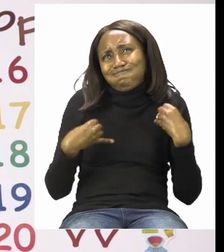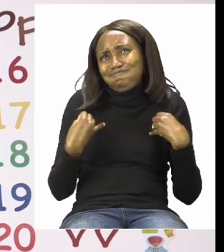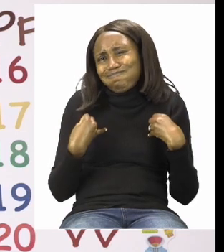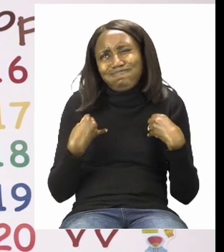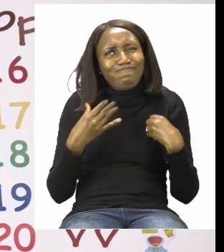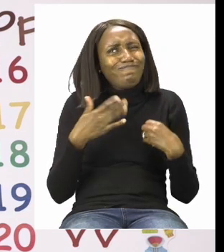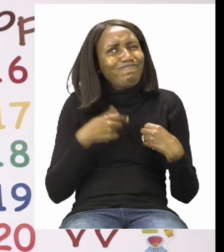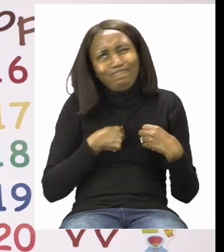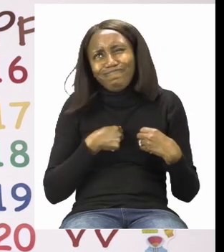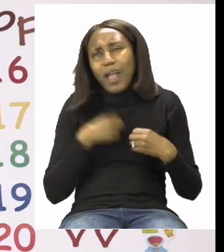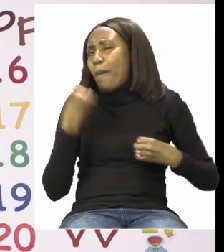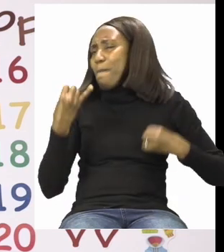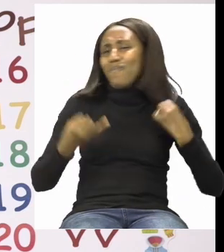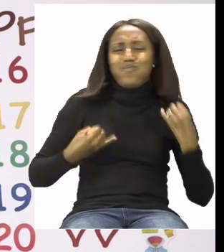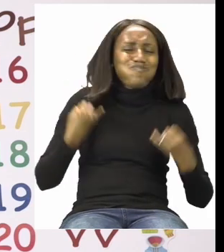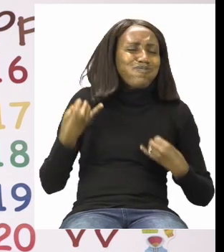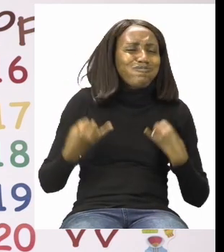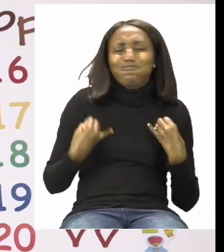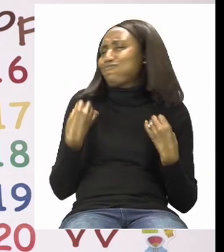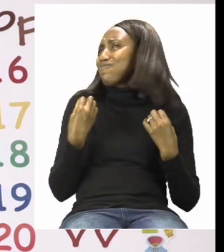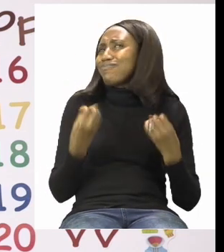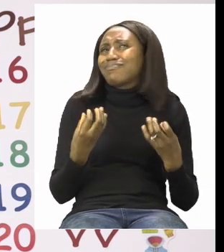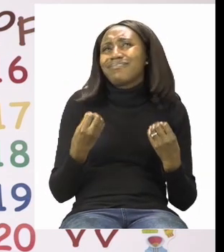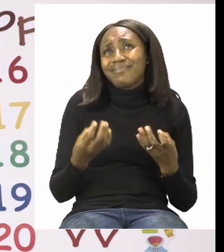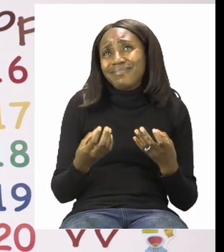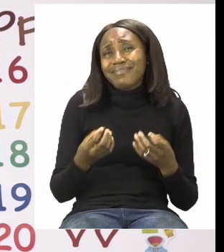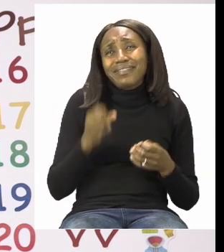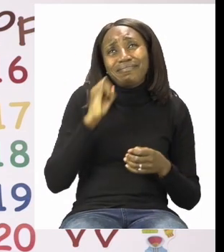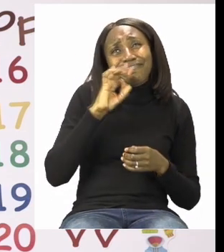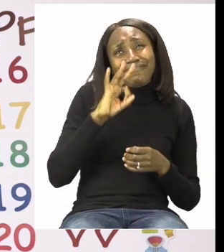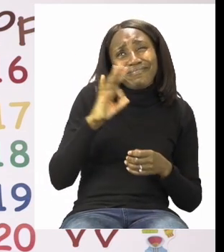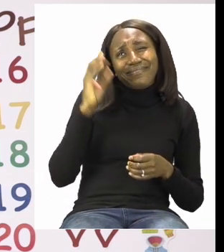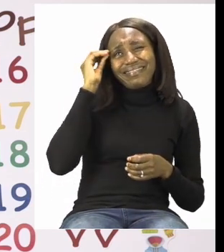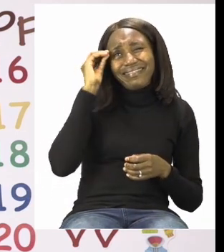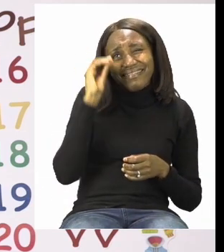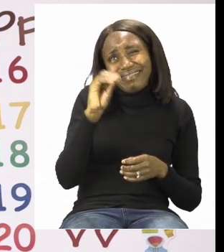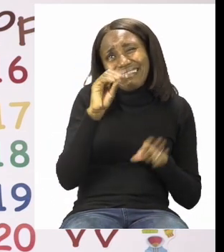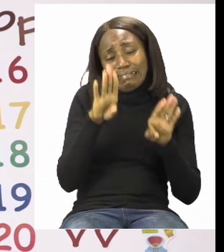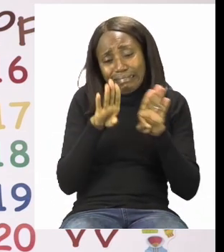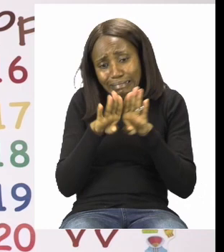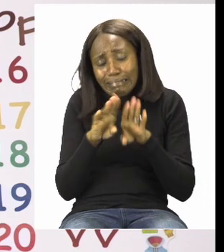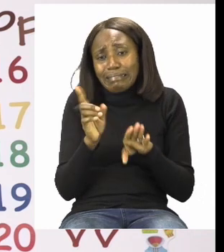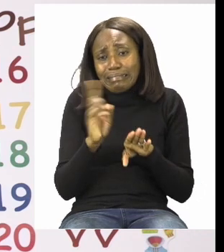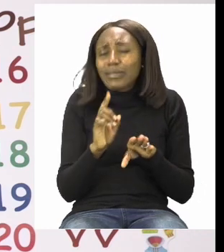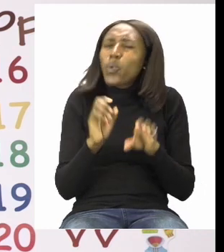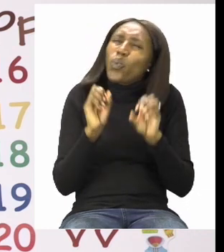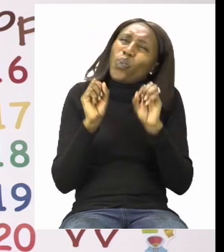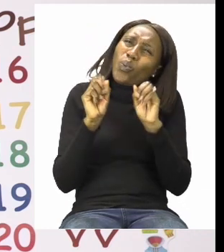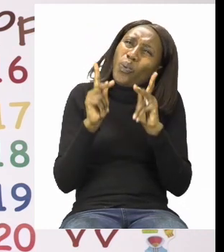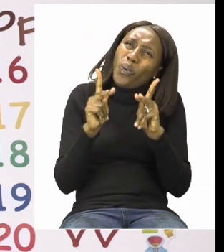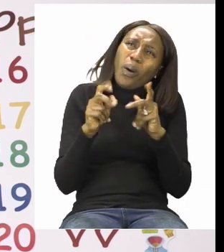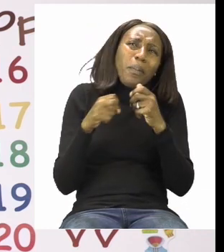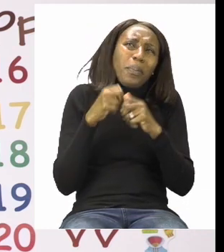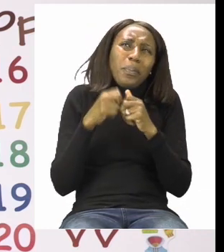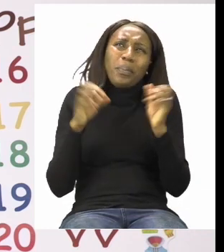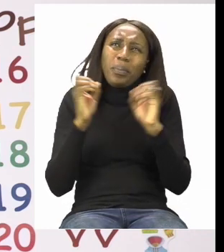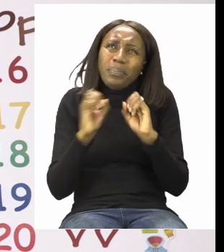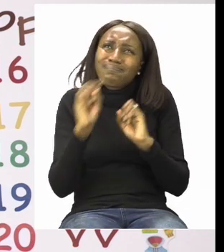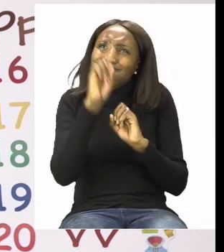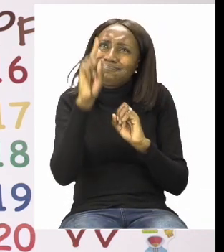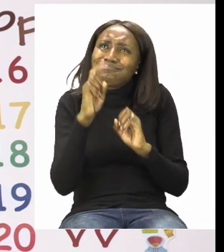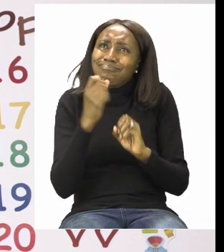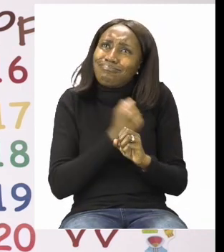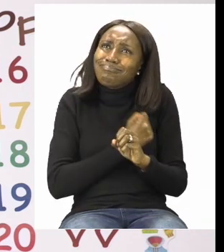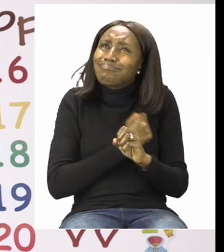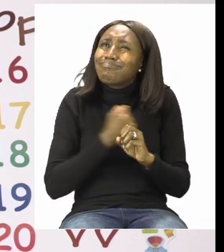did. Remember, if you're not sure what to do, that's okay. You can always ask an adult